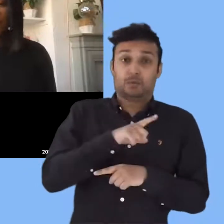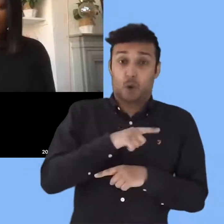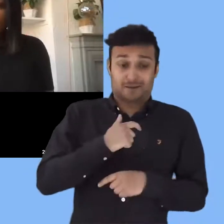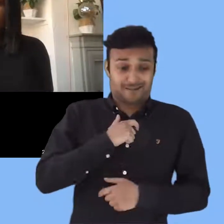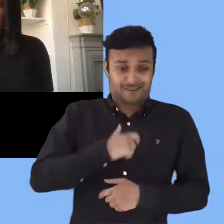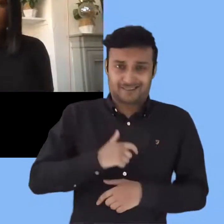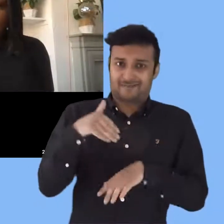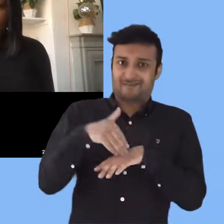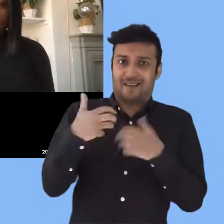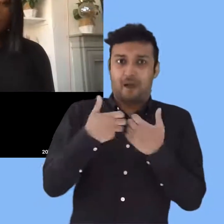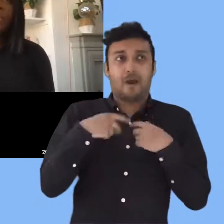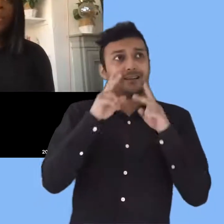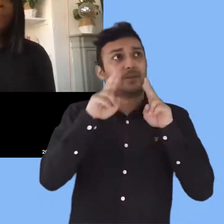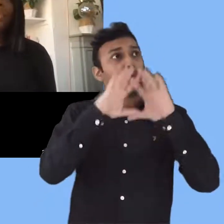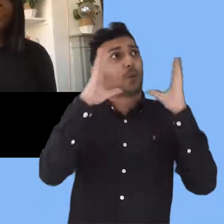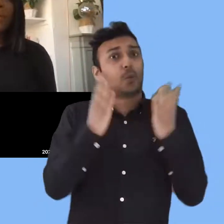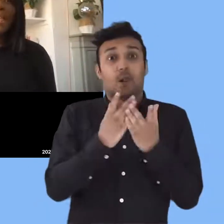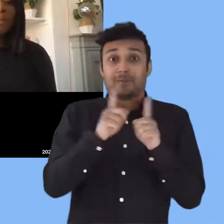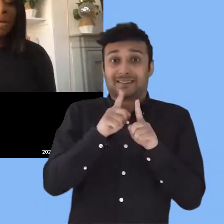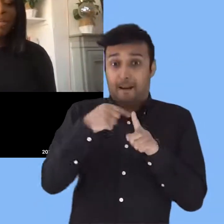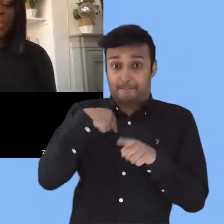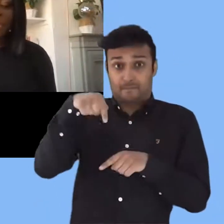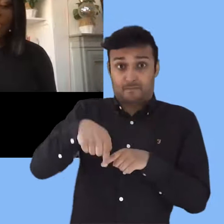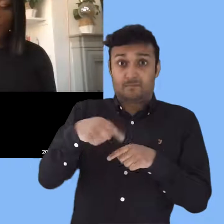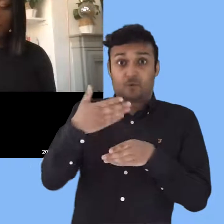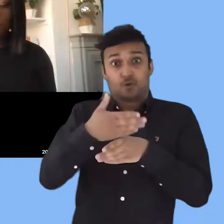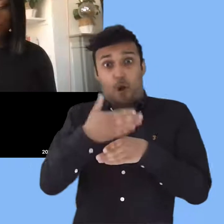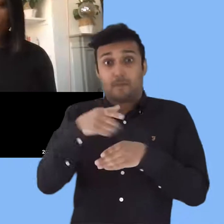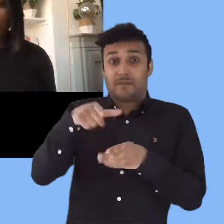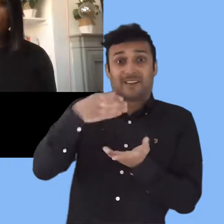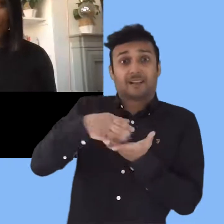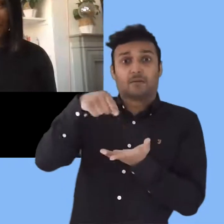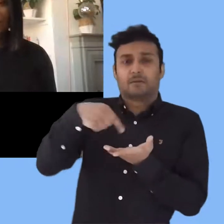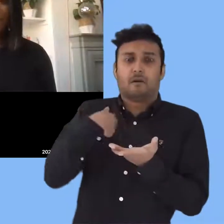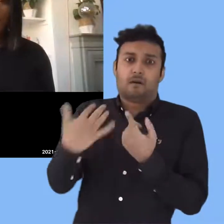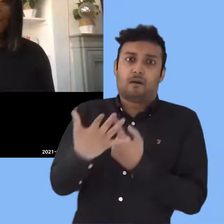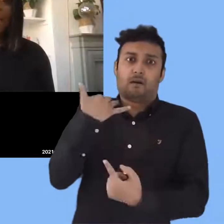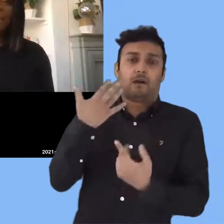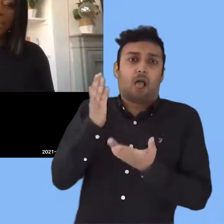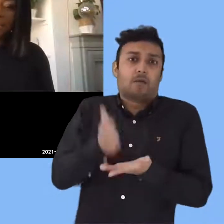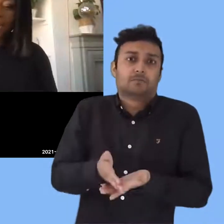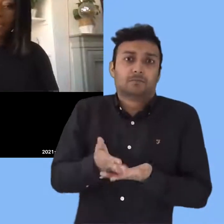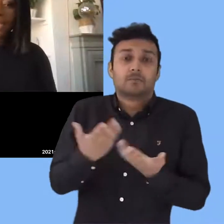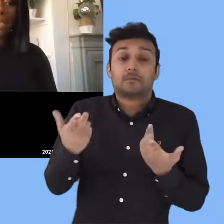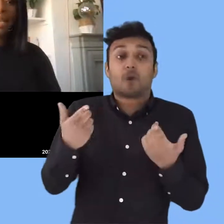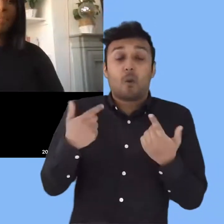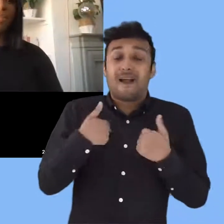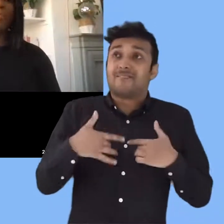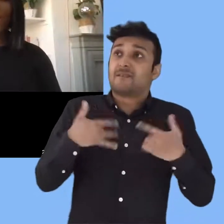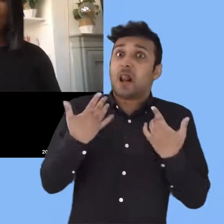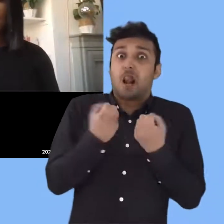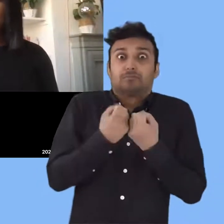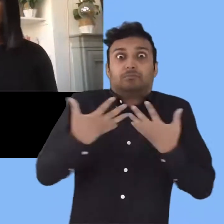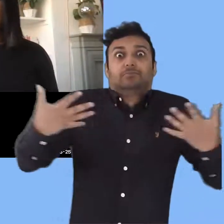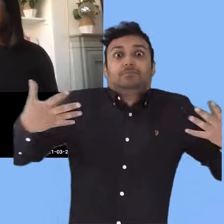experience the sector that I am a part of. So when you ask me how I feel a multitude of things. I feel really excited about being here, about